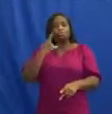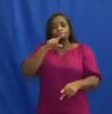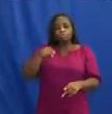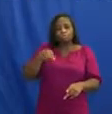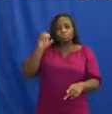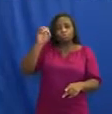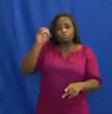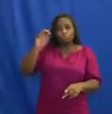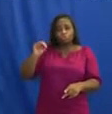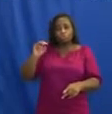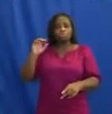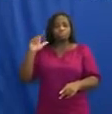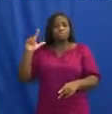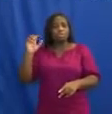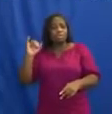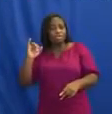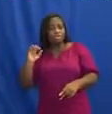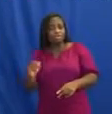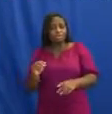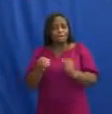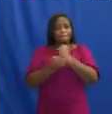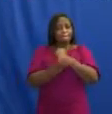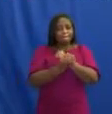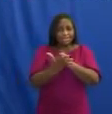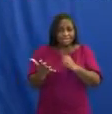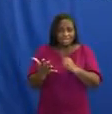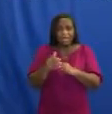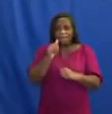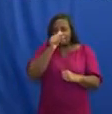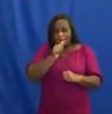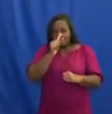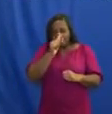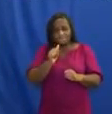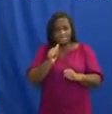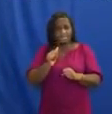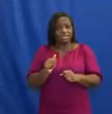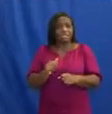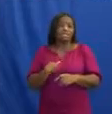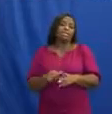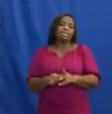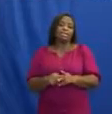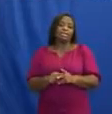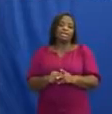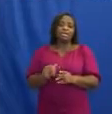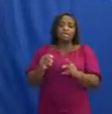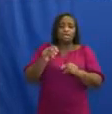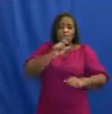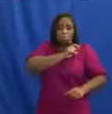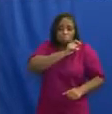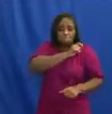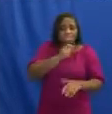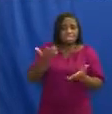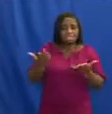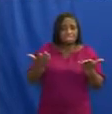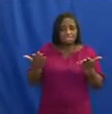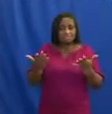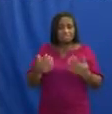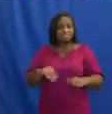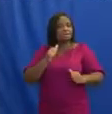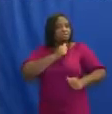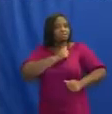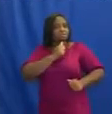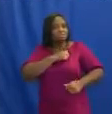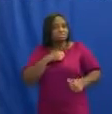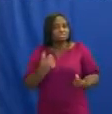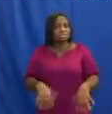services, media, public and private commercial transport services, the police service, armed